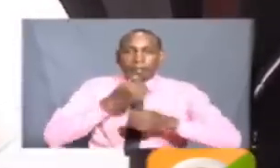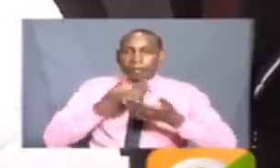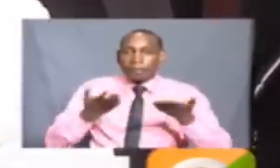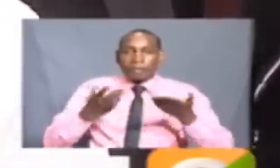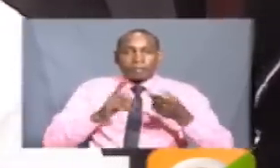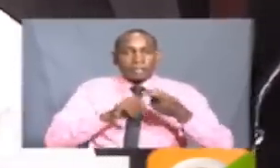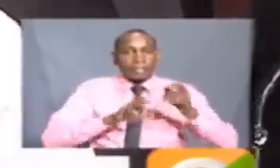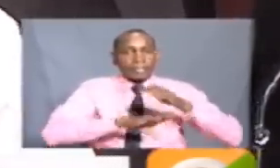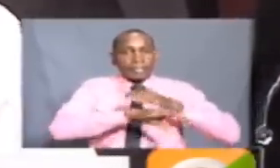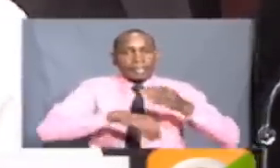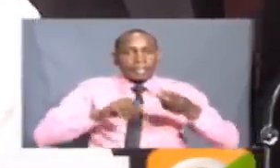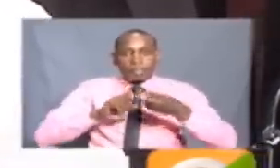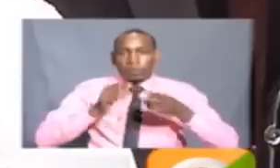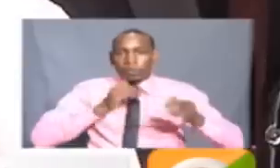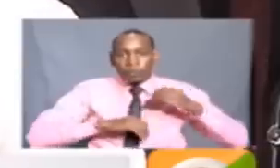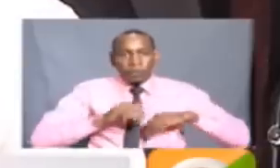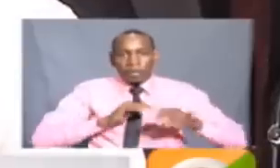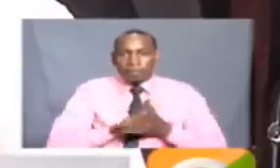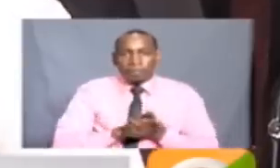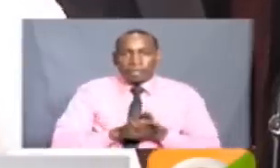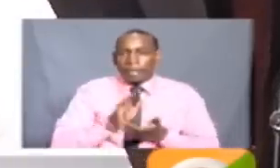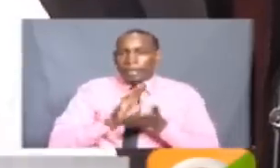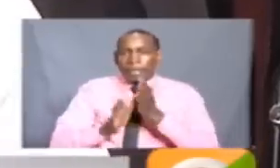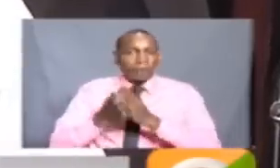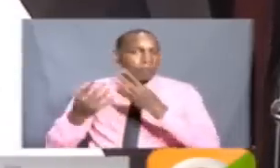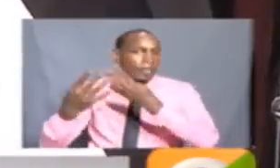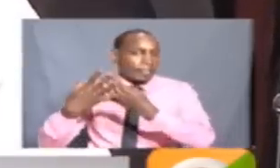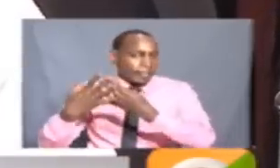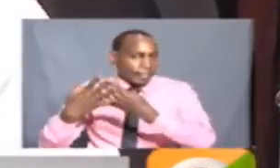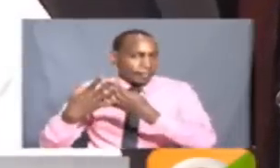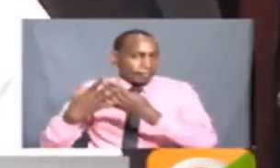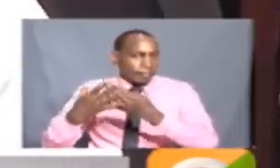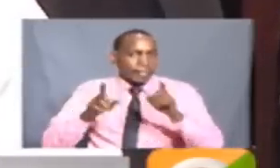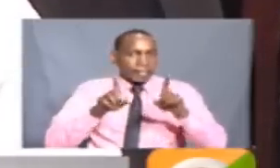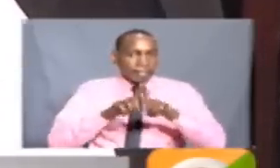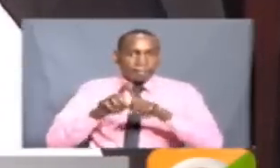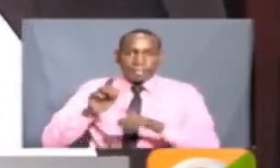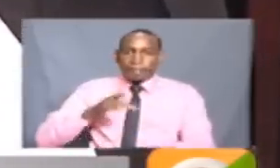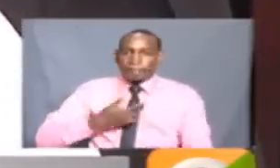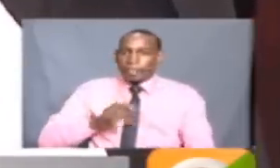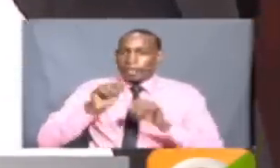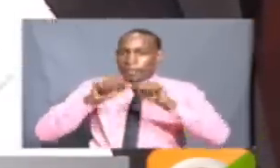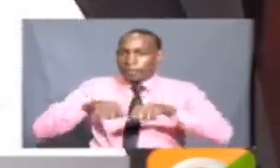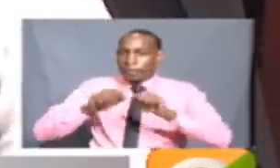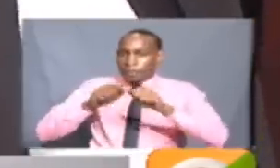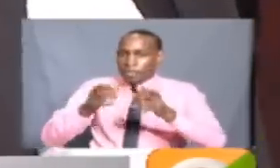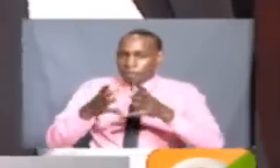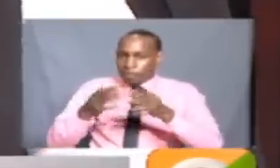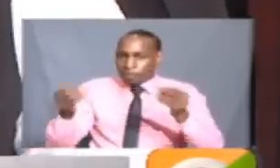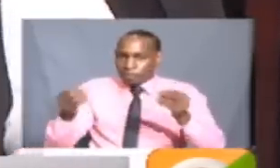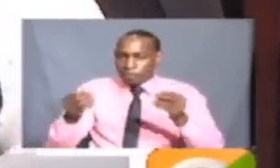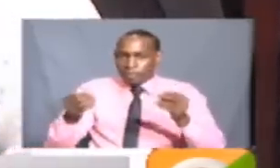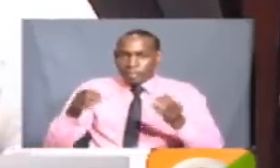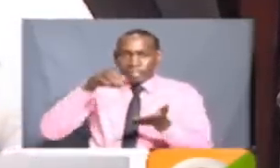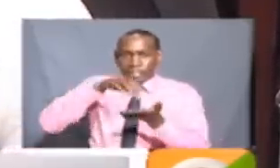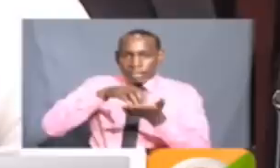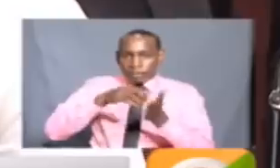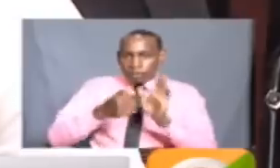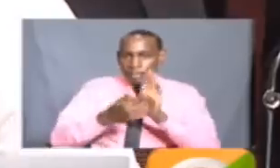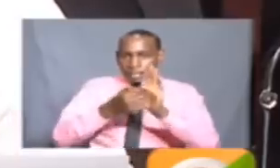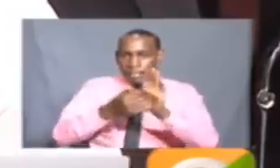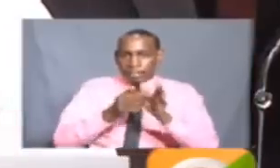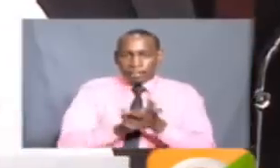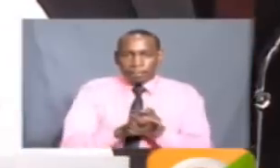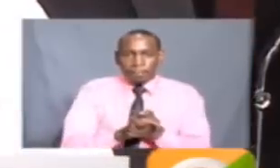stealing, corruption, whatever, getting away with it, they too feel they can get away with it. And in this instance, I'm talking about